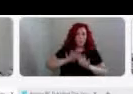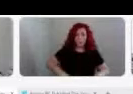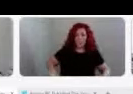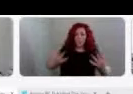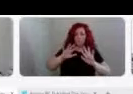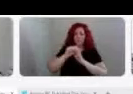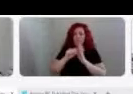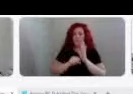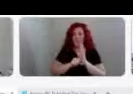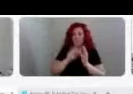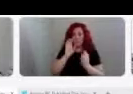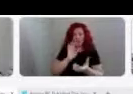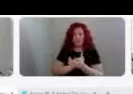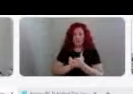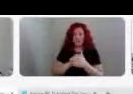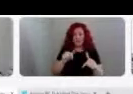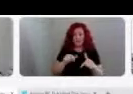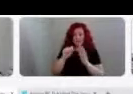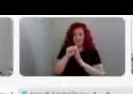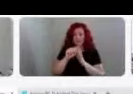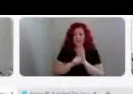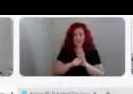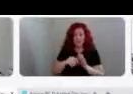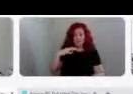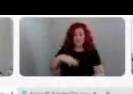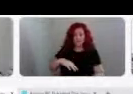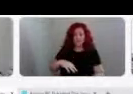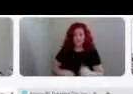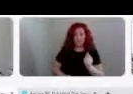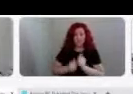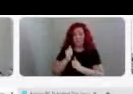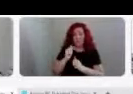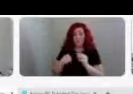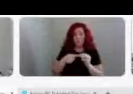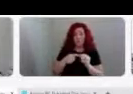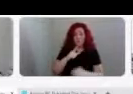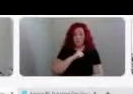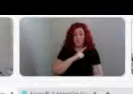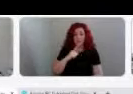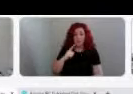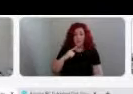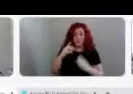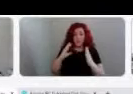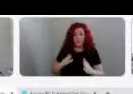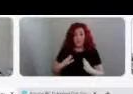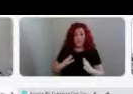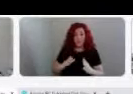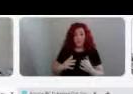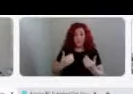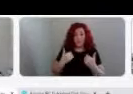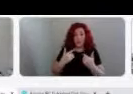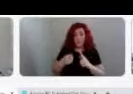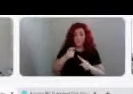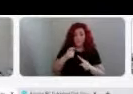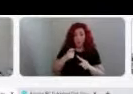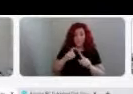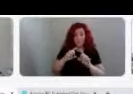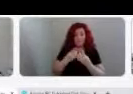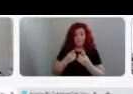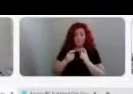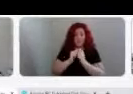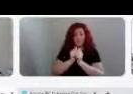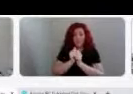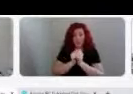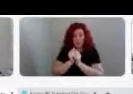i believe that we as a state benefit most greatly when our legislators arise from districts that are competitive